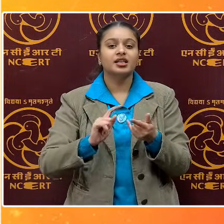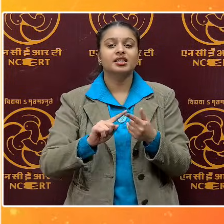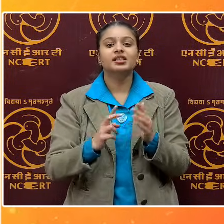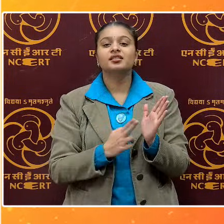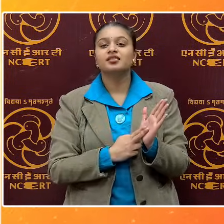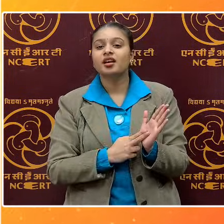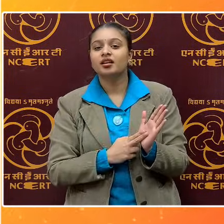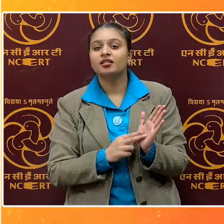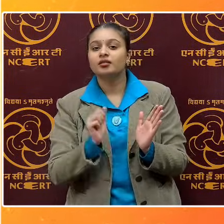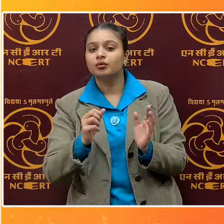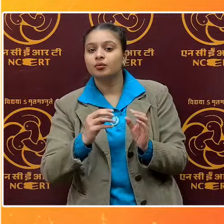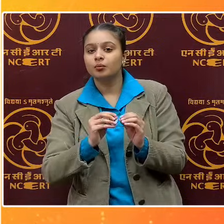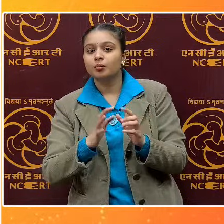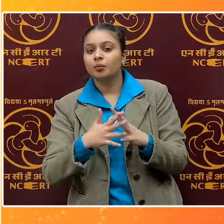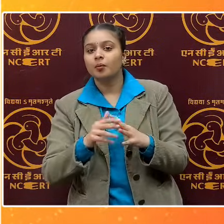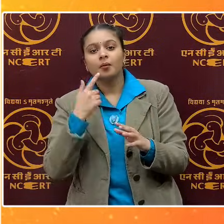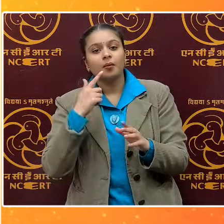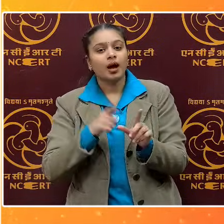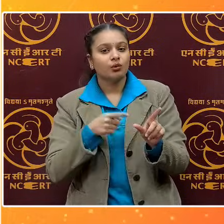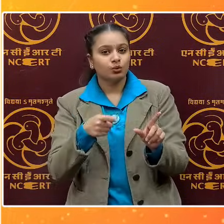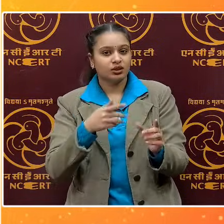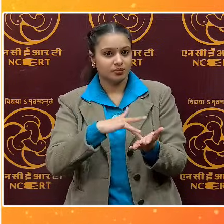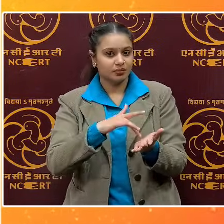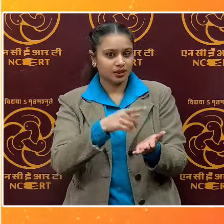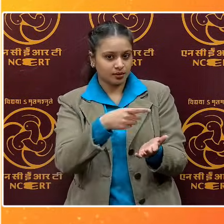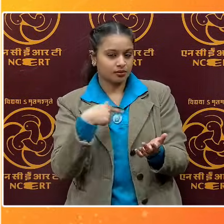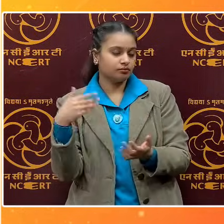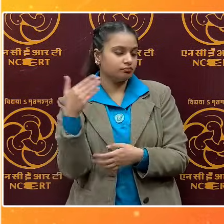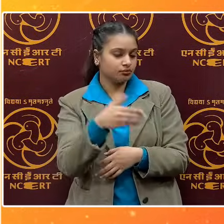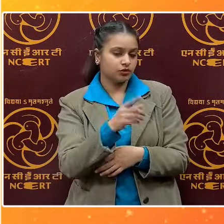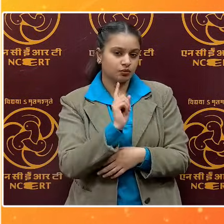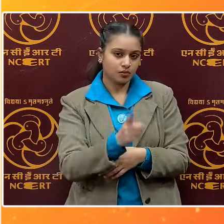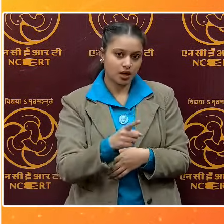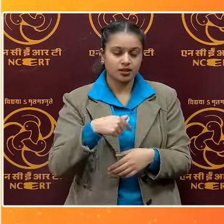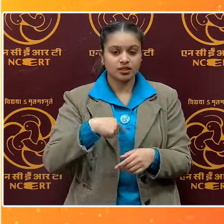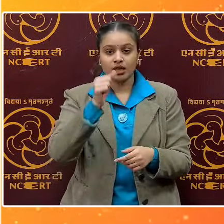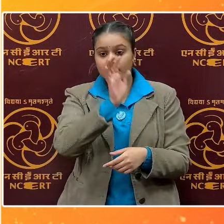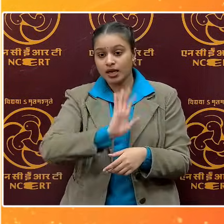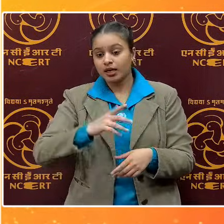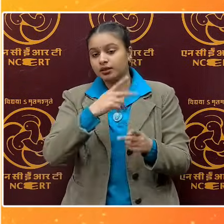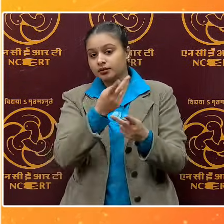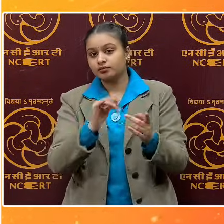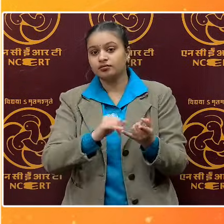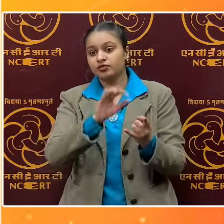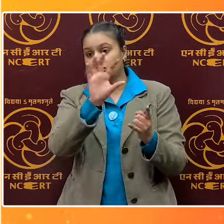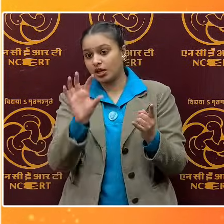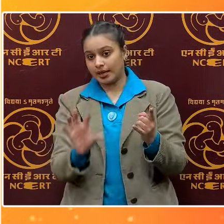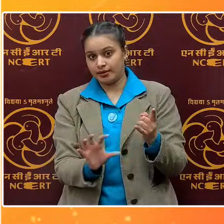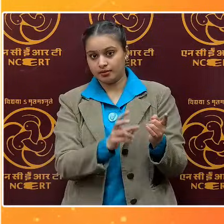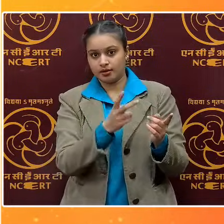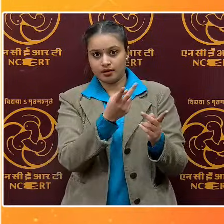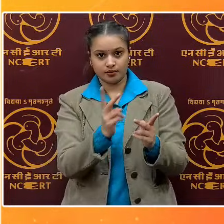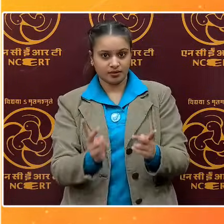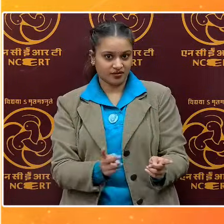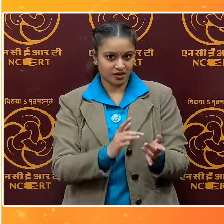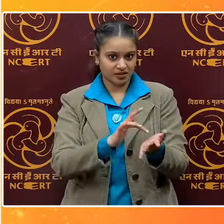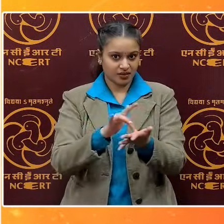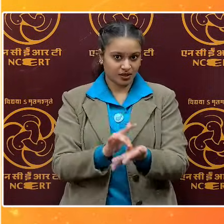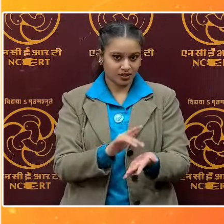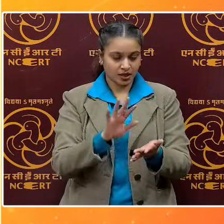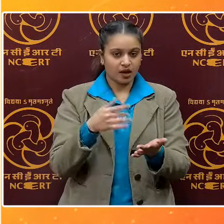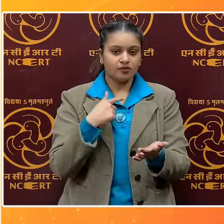today we are talking about various traditional water storages in India in different states, in different places.